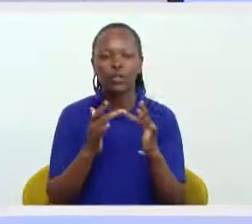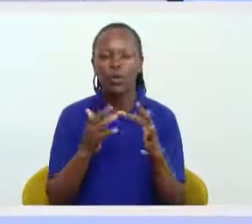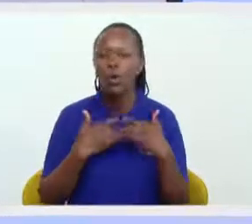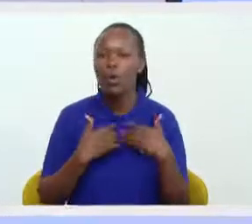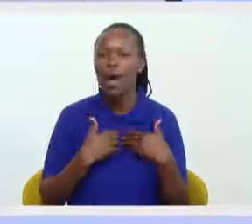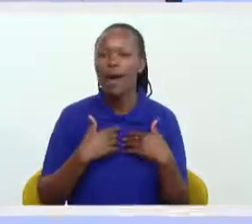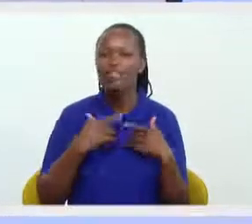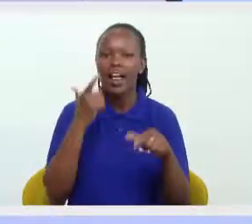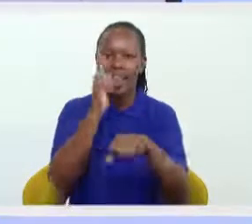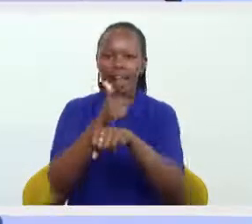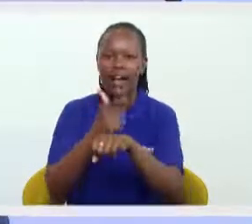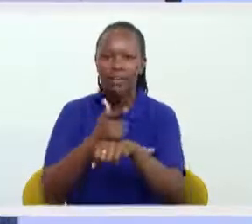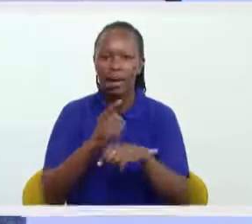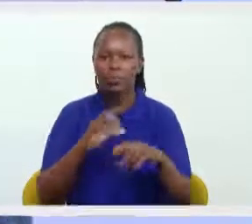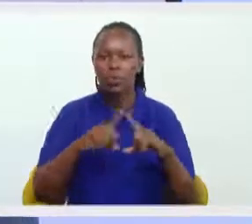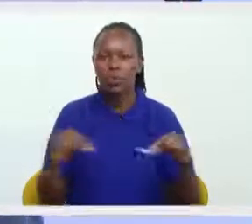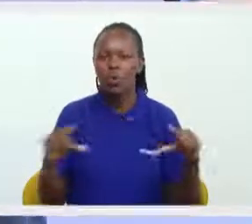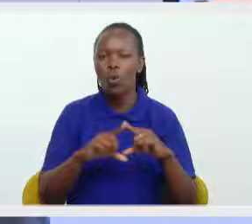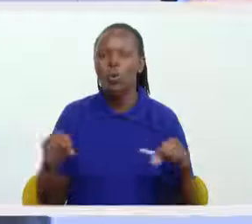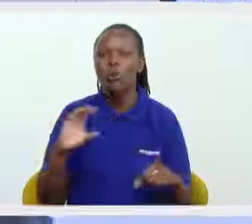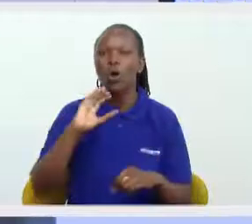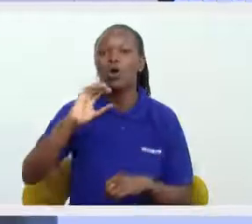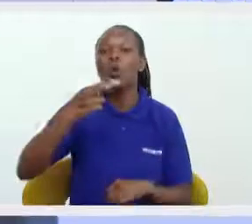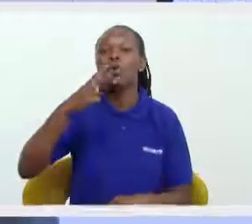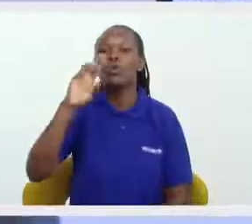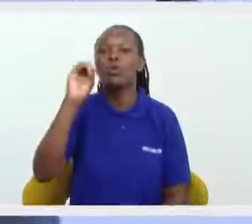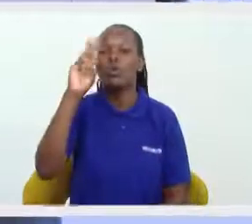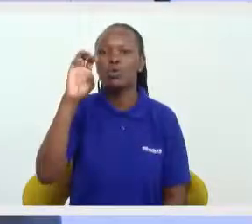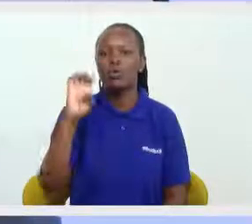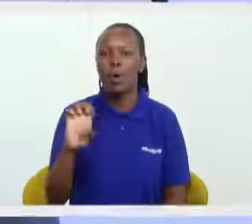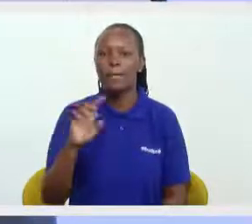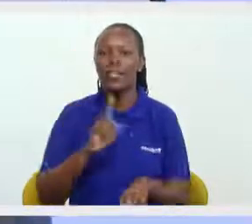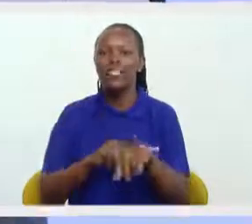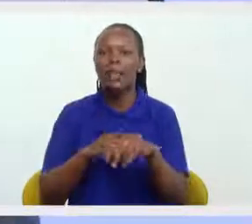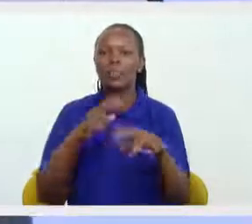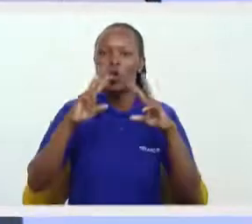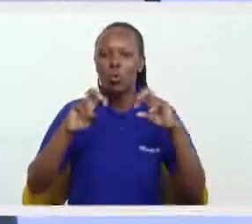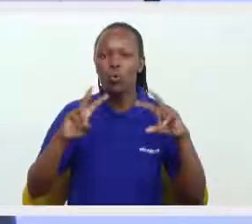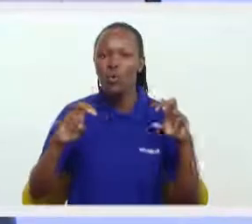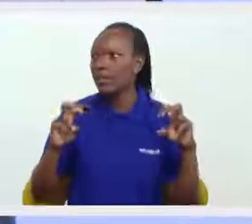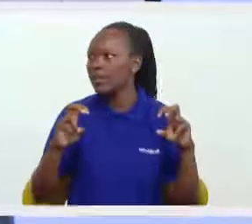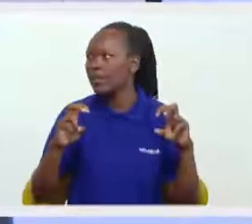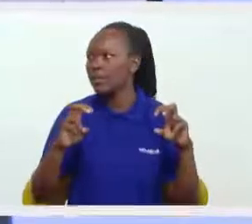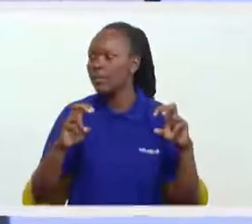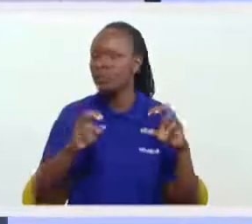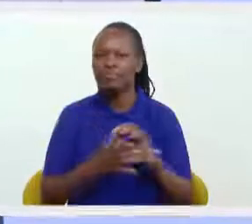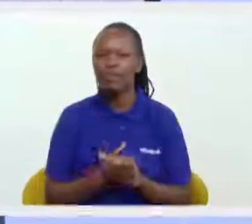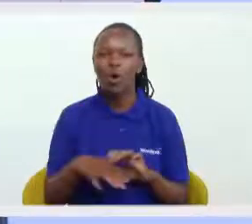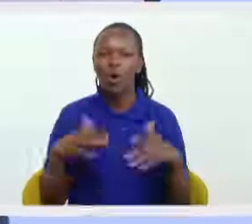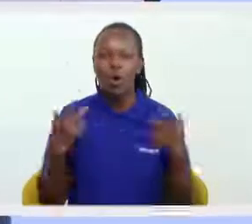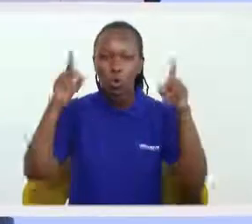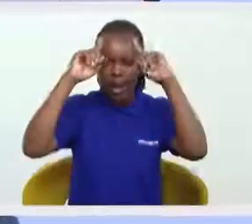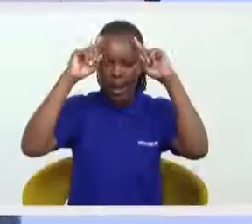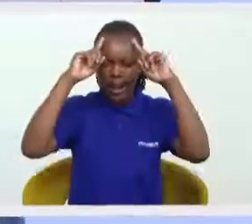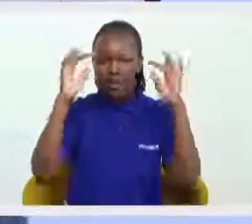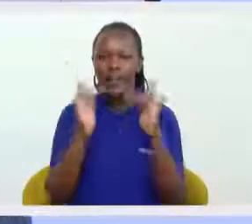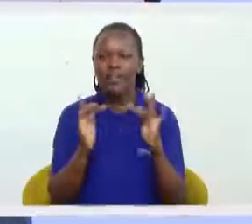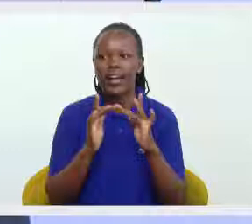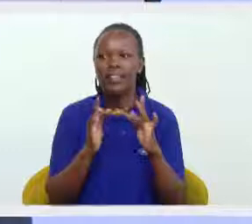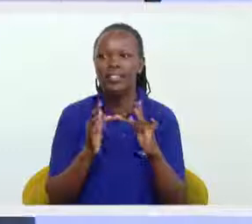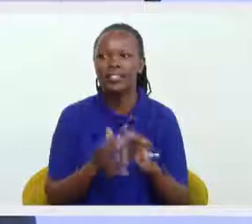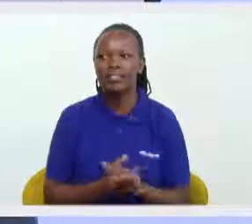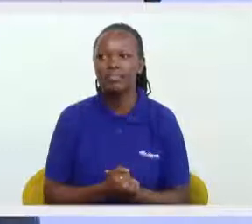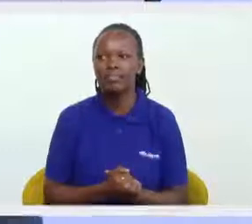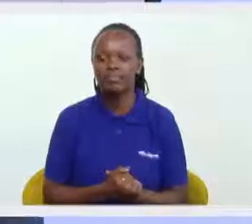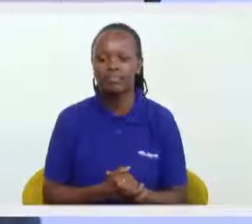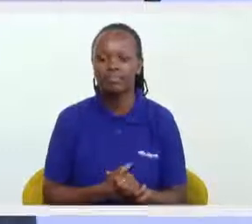Caption is available on Google Chrome, so when you're browsing the web on your computer, or on your Android device when you're using your Android